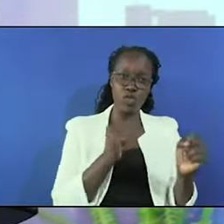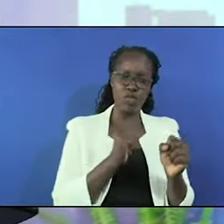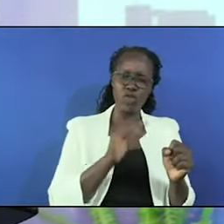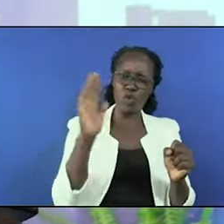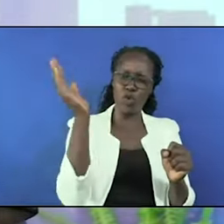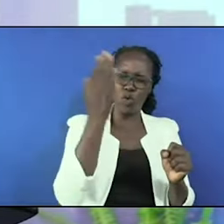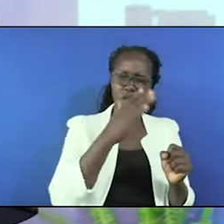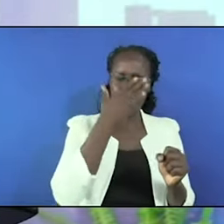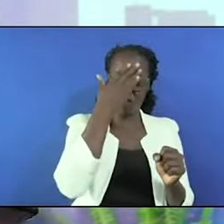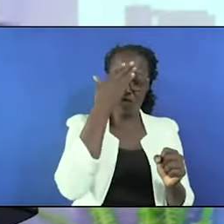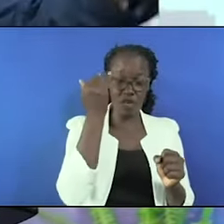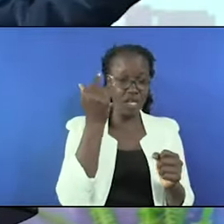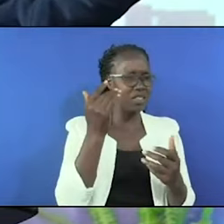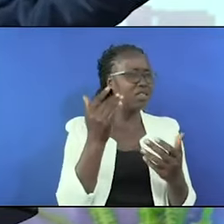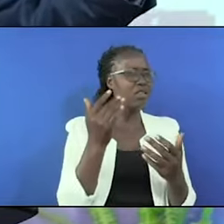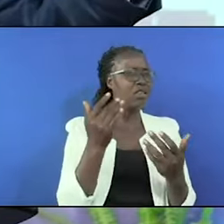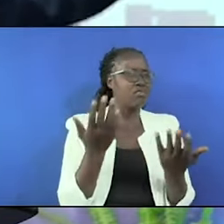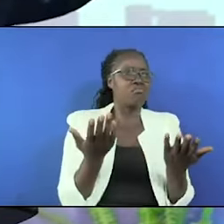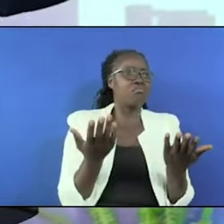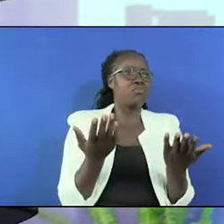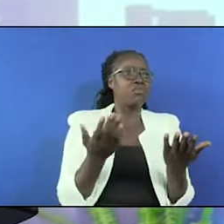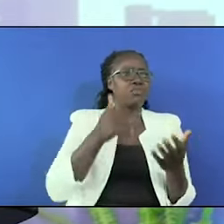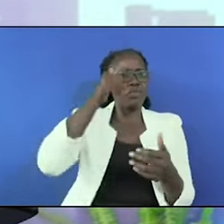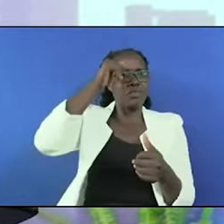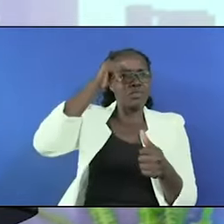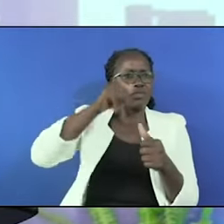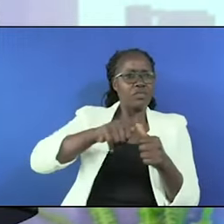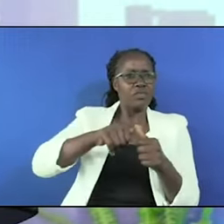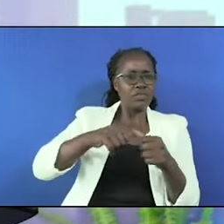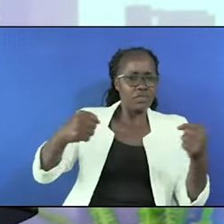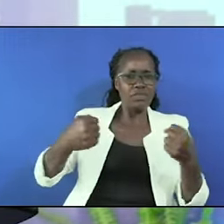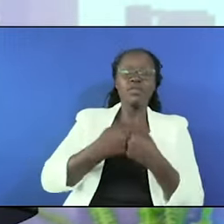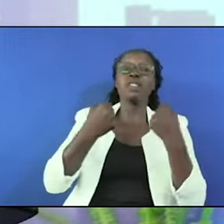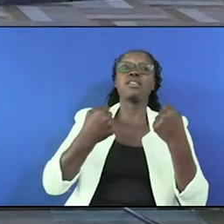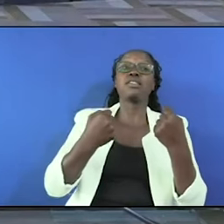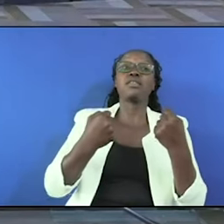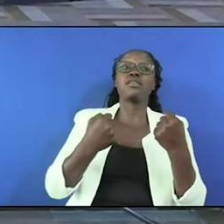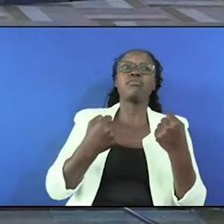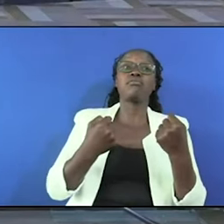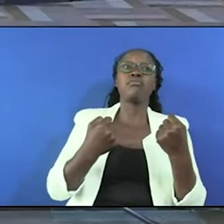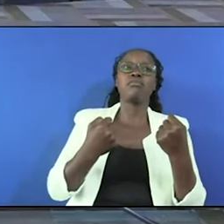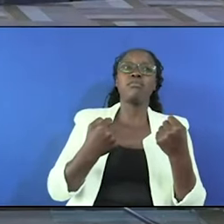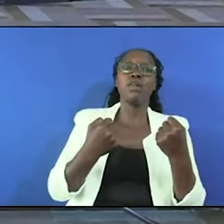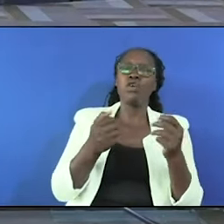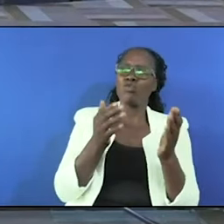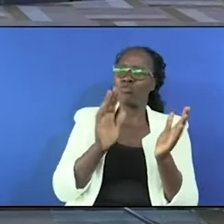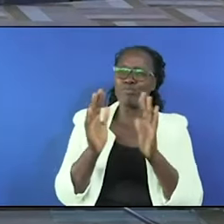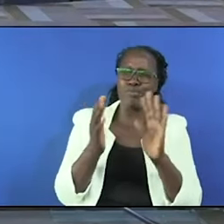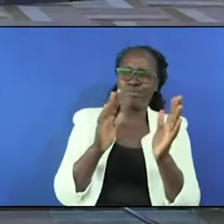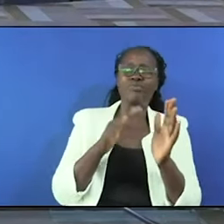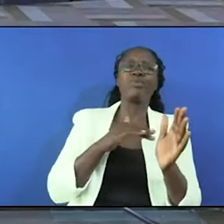forget what God did for you. Some of you remember that road accident.